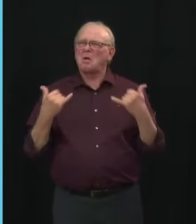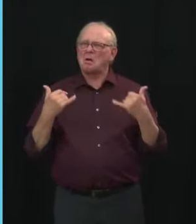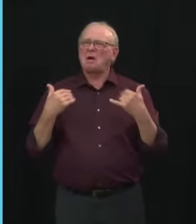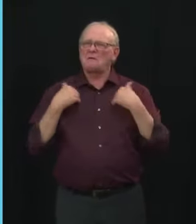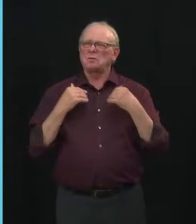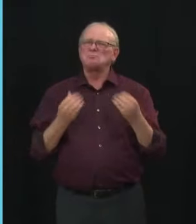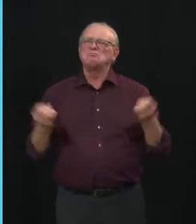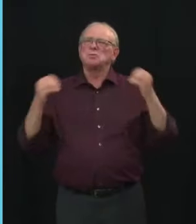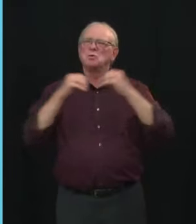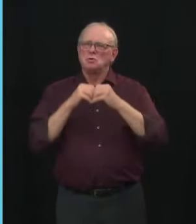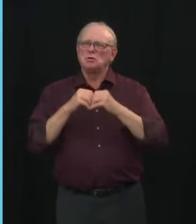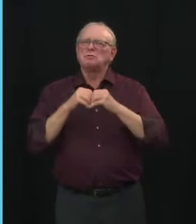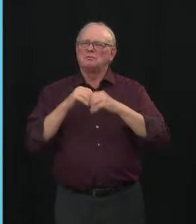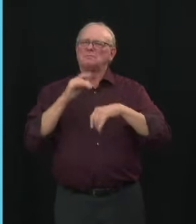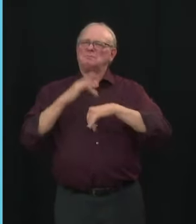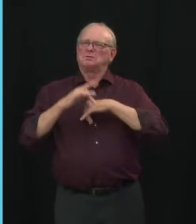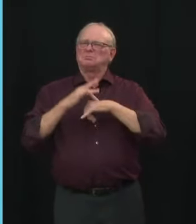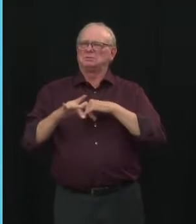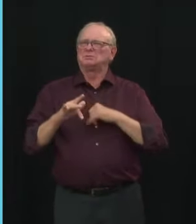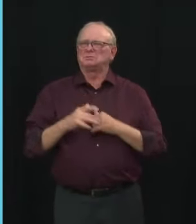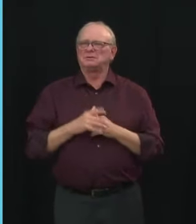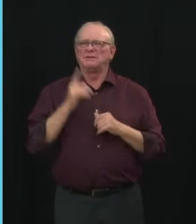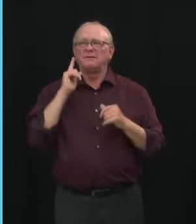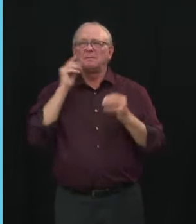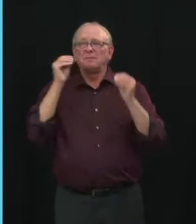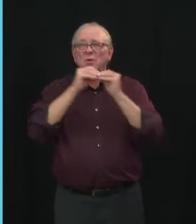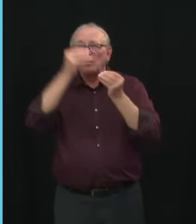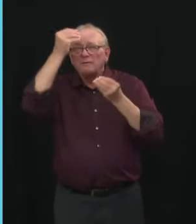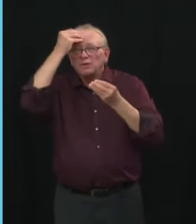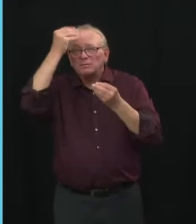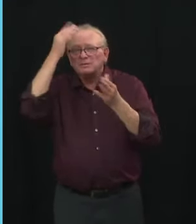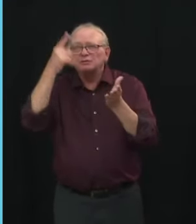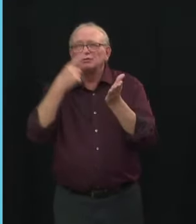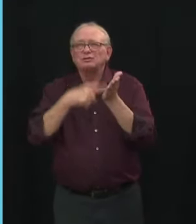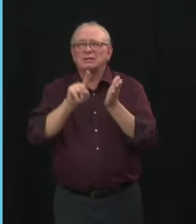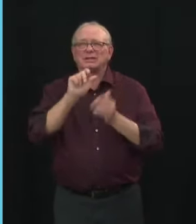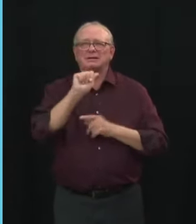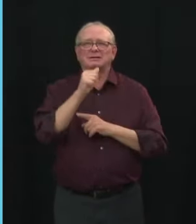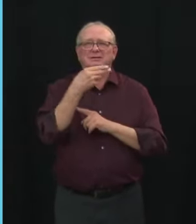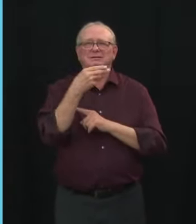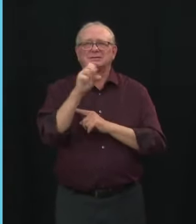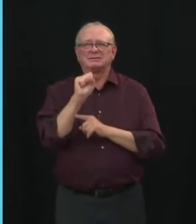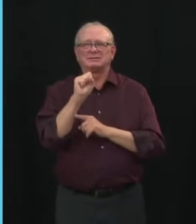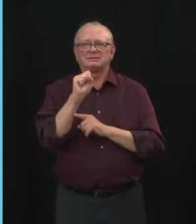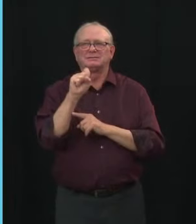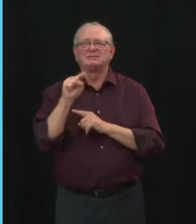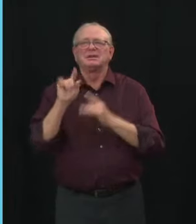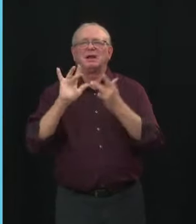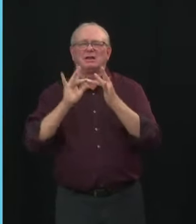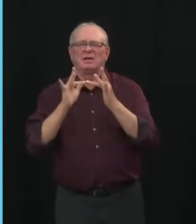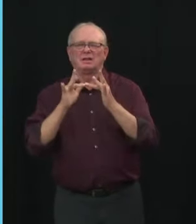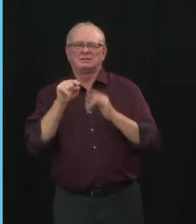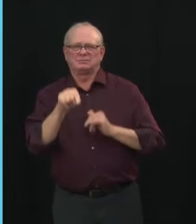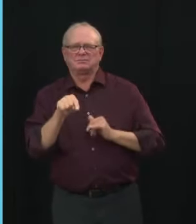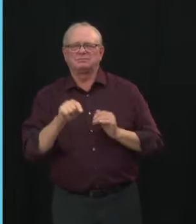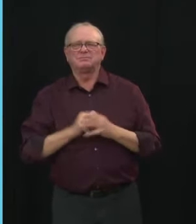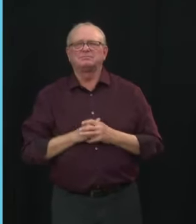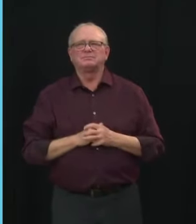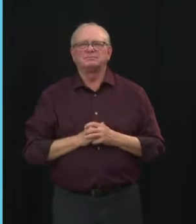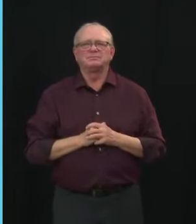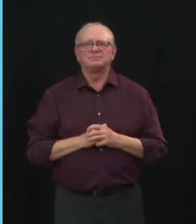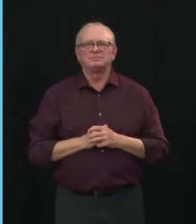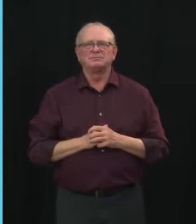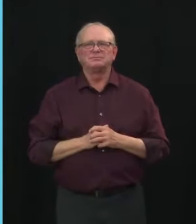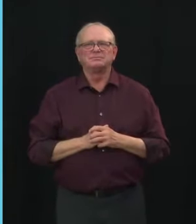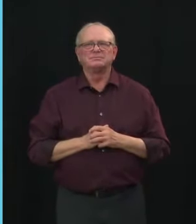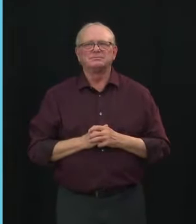demand. For more information, again, please visit the AHS website. We're still using a centralized system for